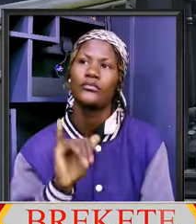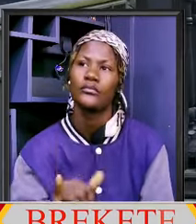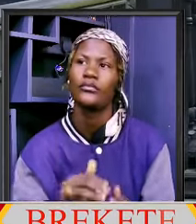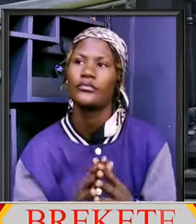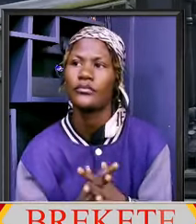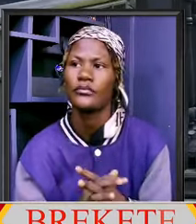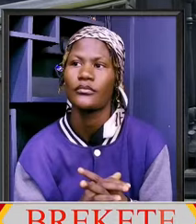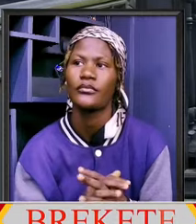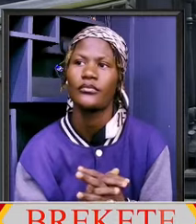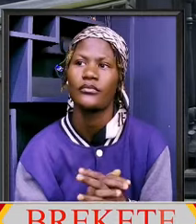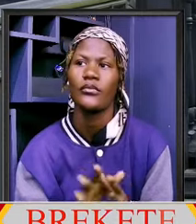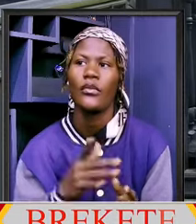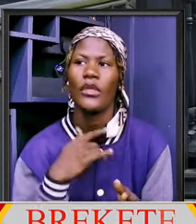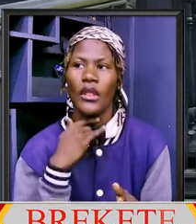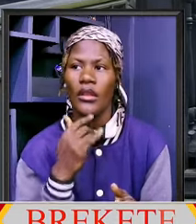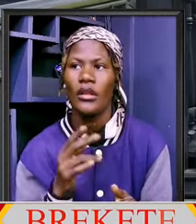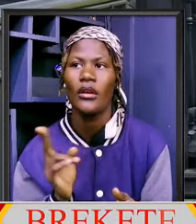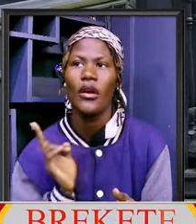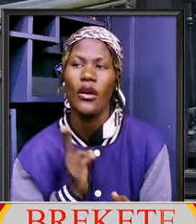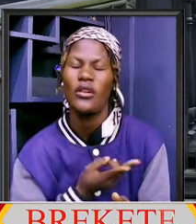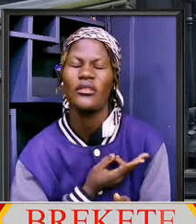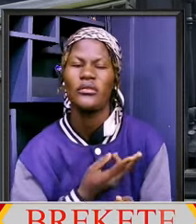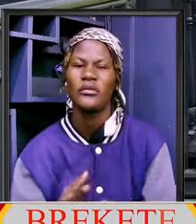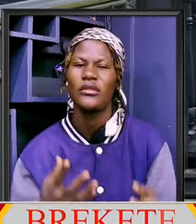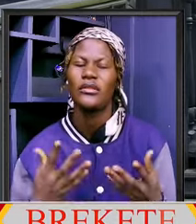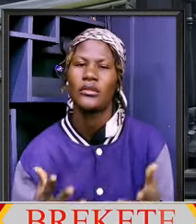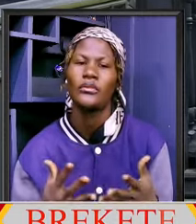sir. Tell us more.